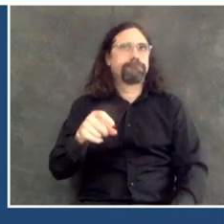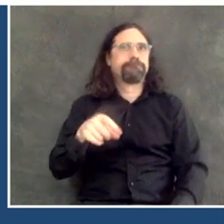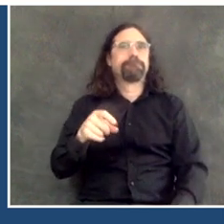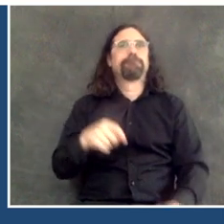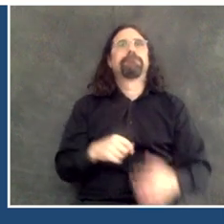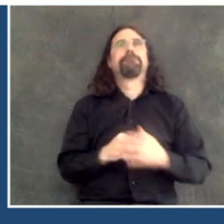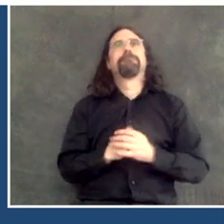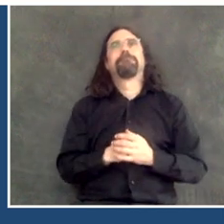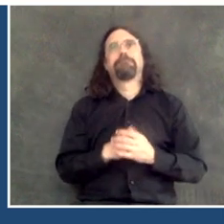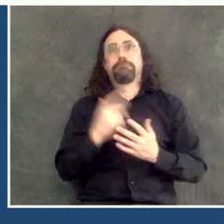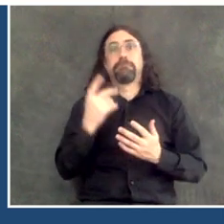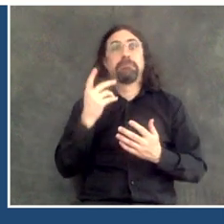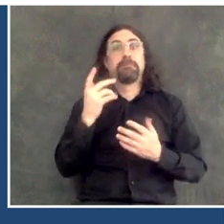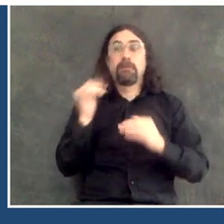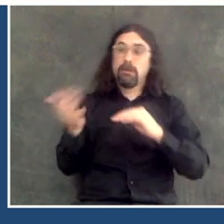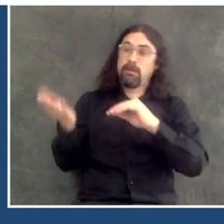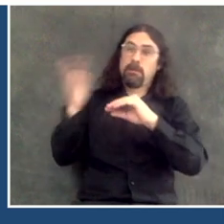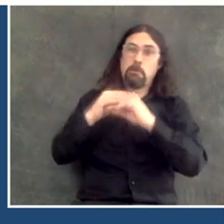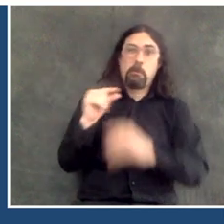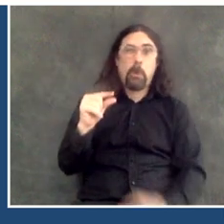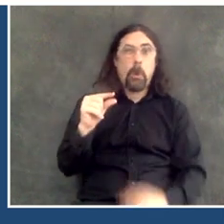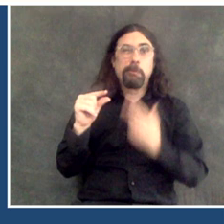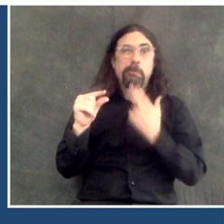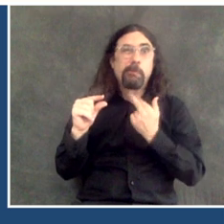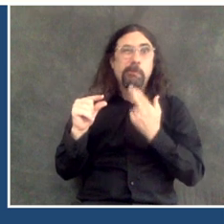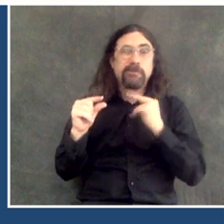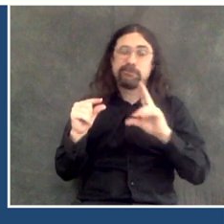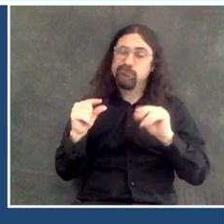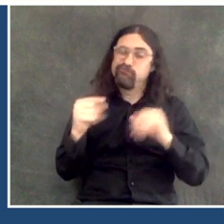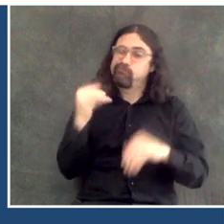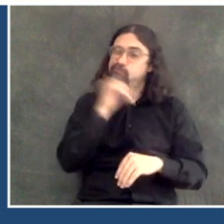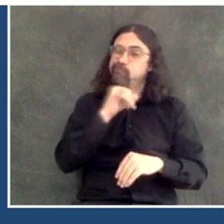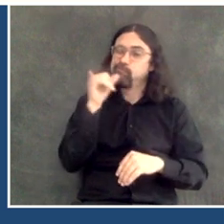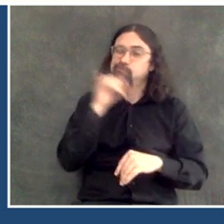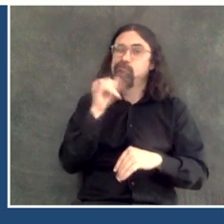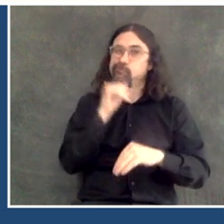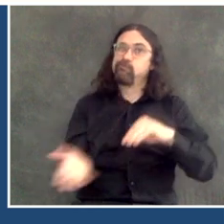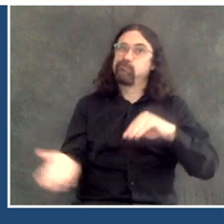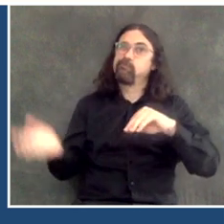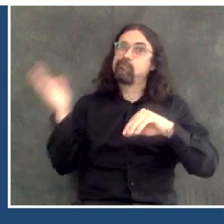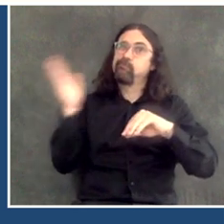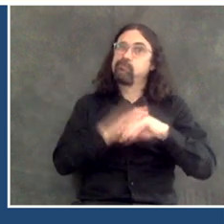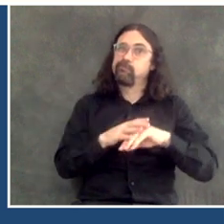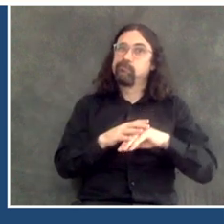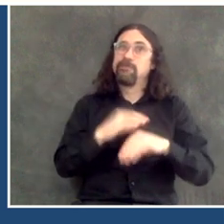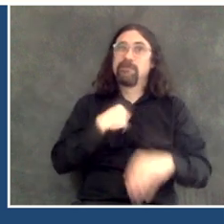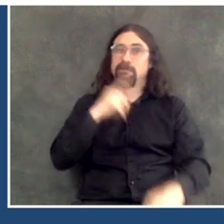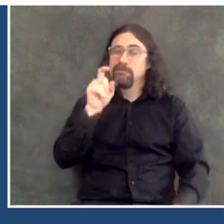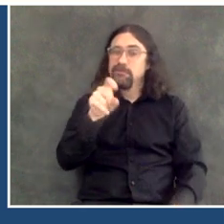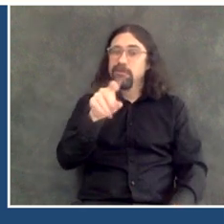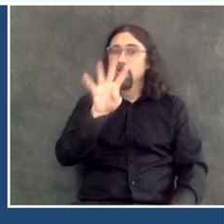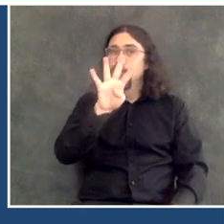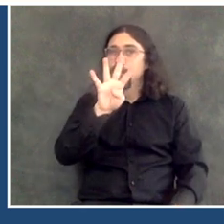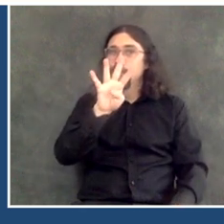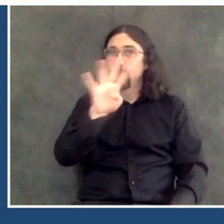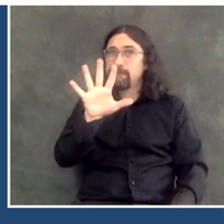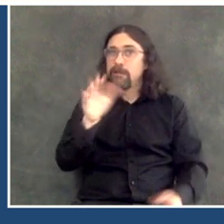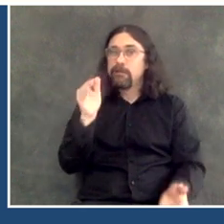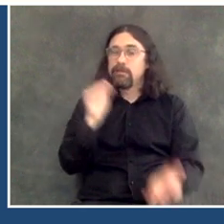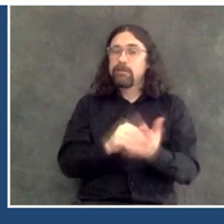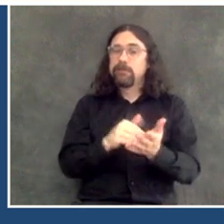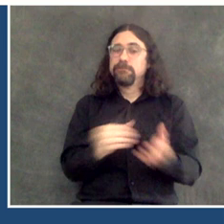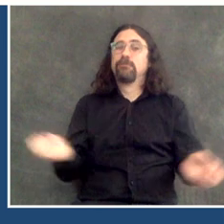just how tough this fight's going to be. We will need an additional 45,000 clinical staff. That